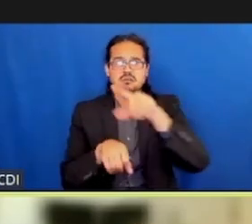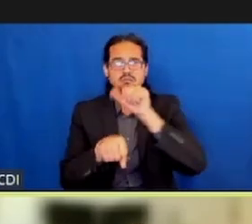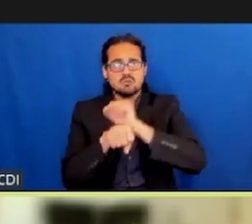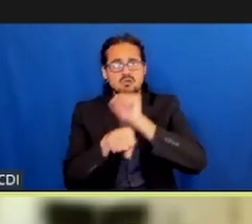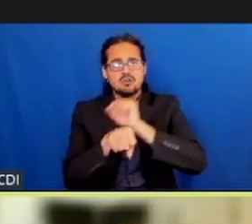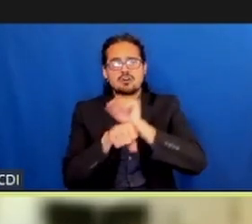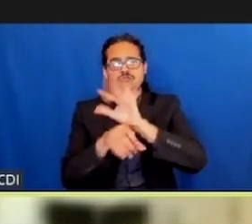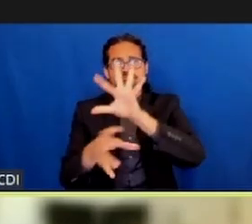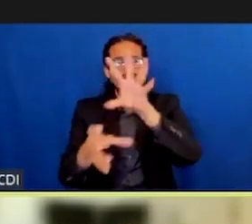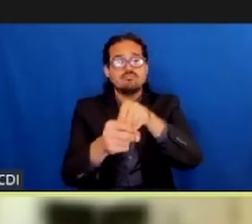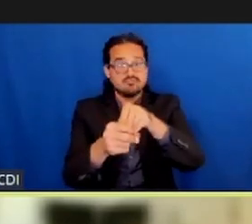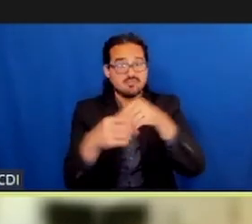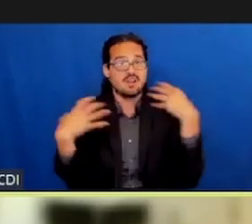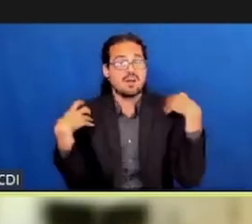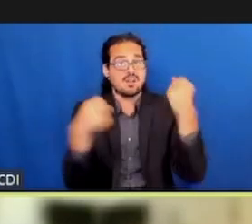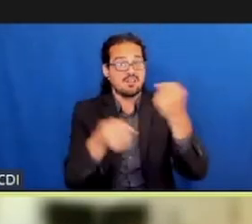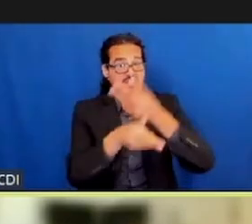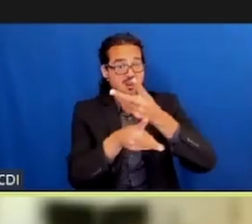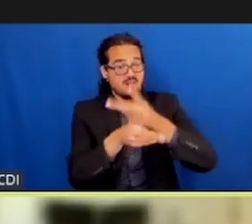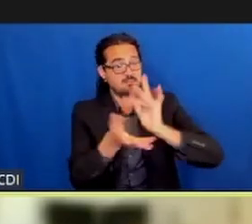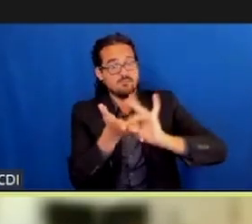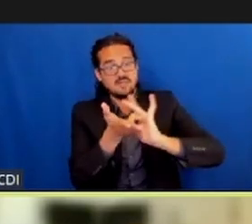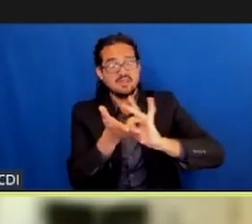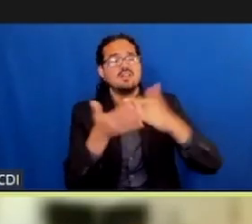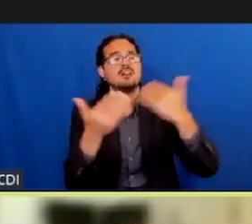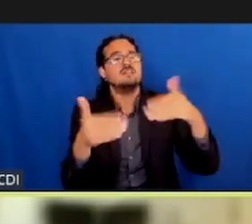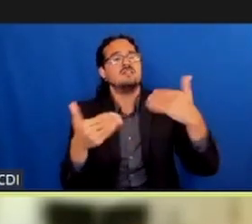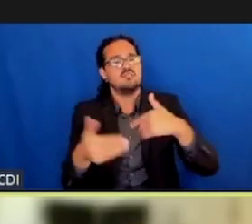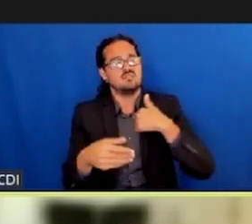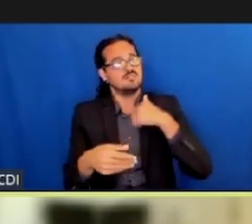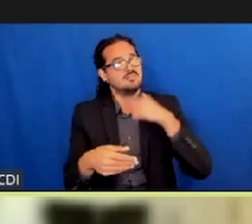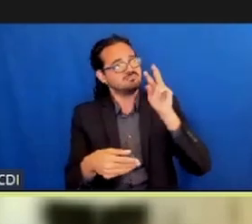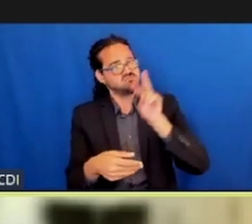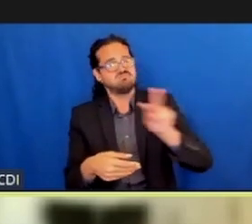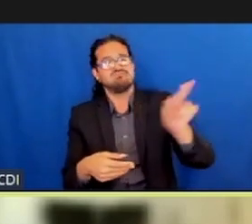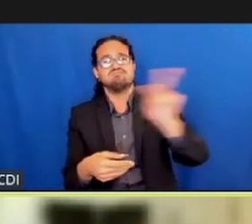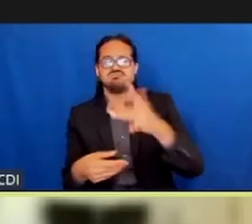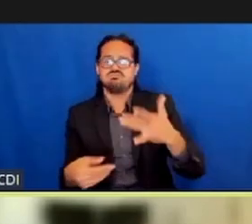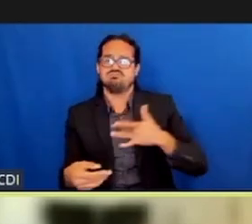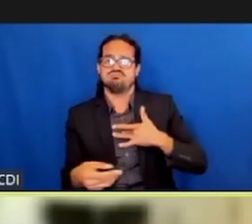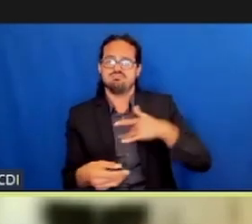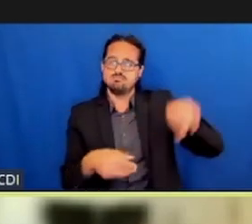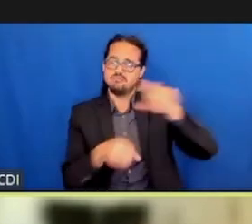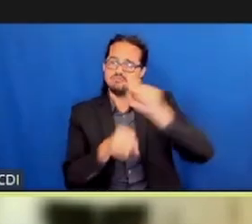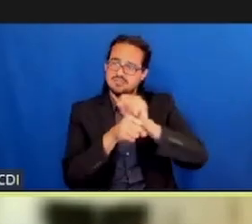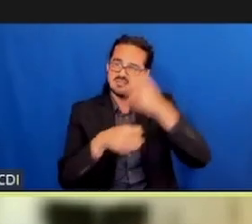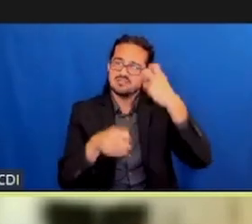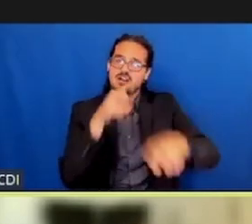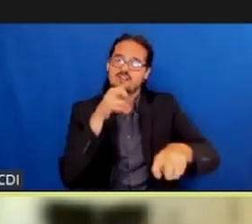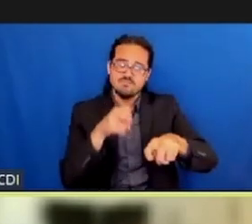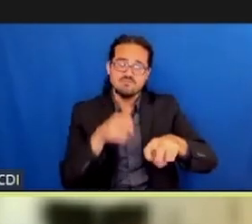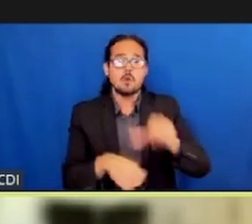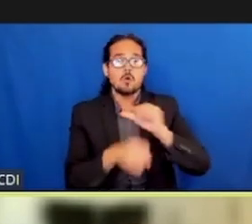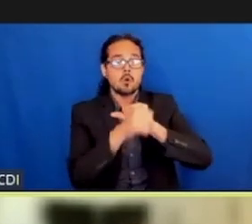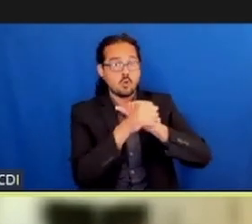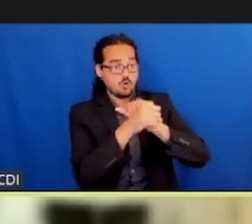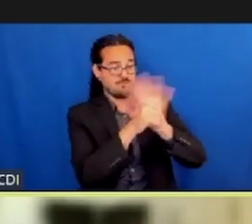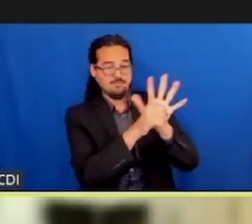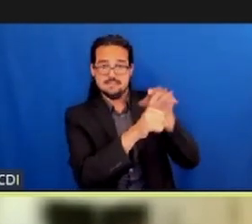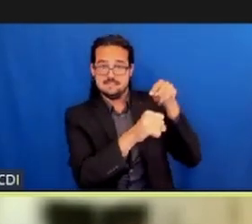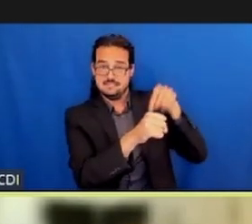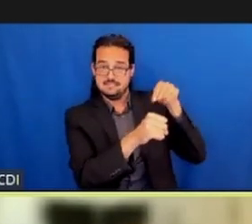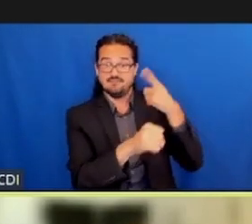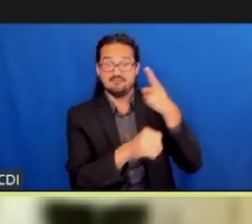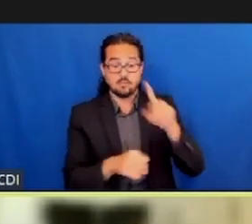about the silver lining of the pandemic for a lot of us in healthcare. It really was an opportunity for us at KP, at Marin Health,